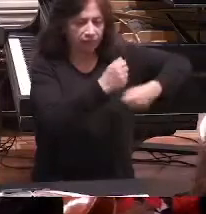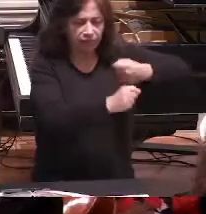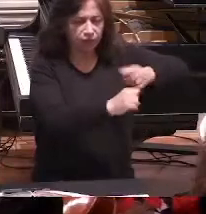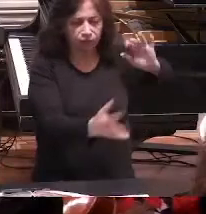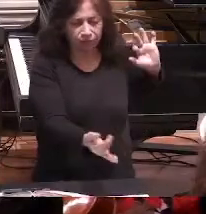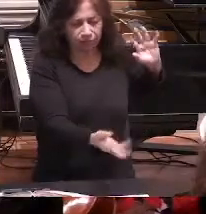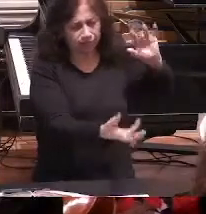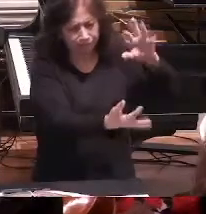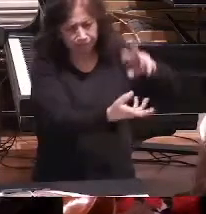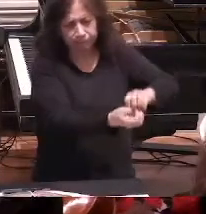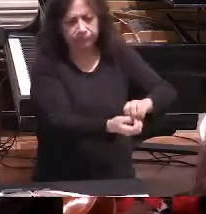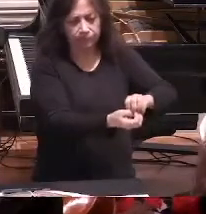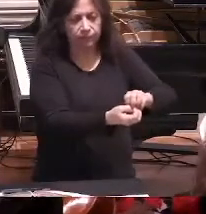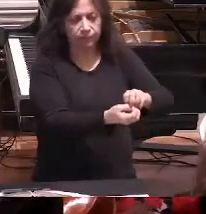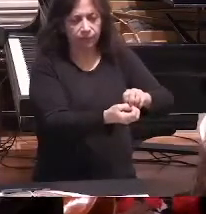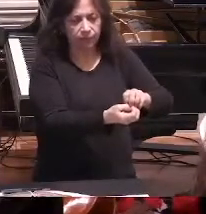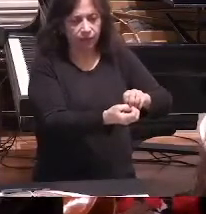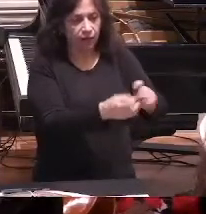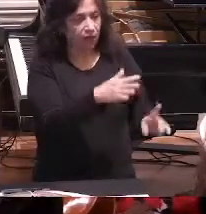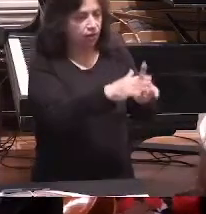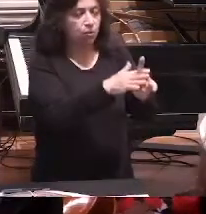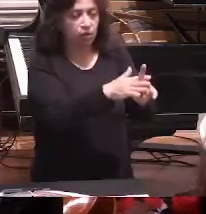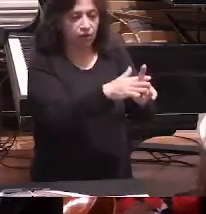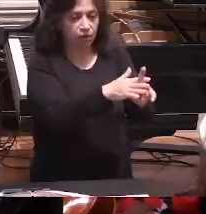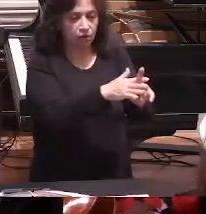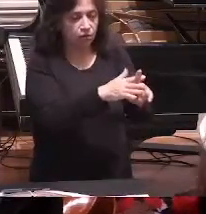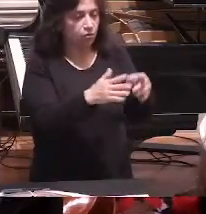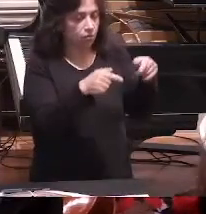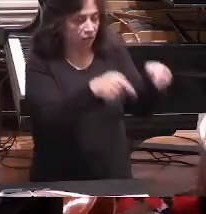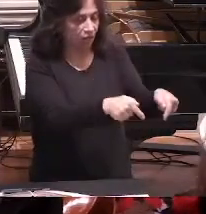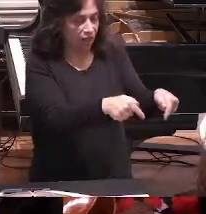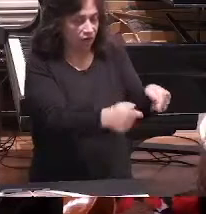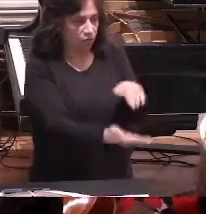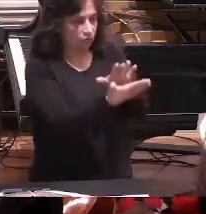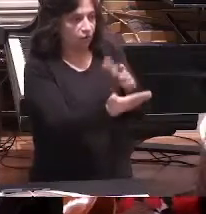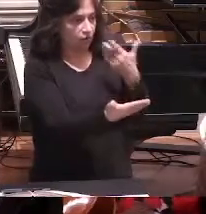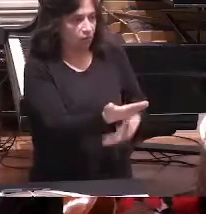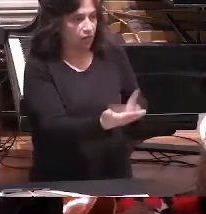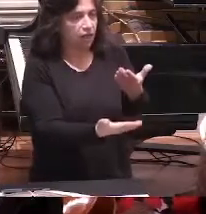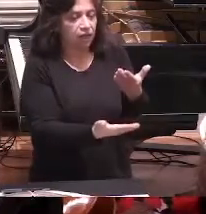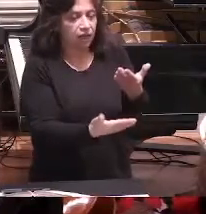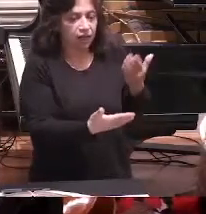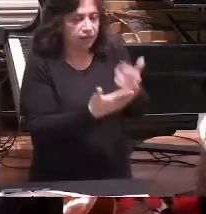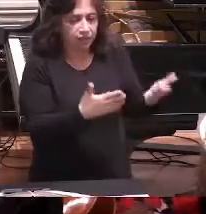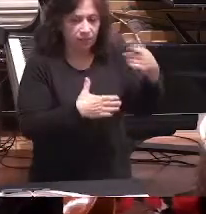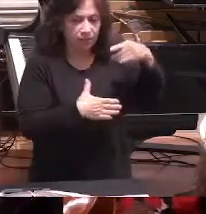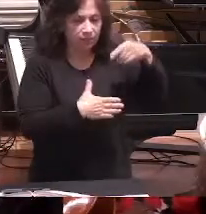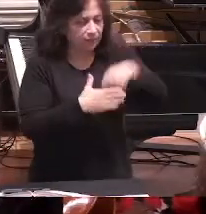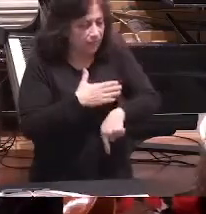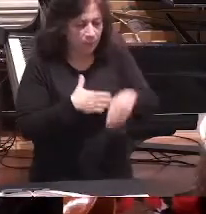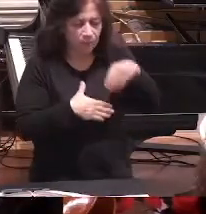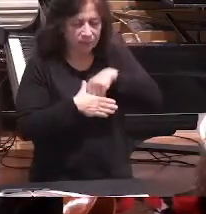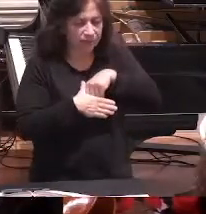years. And they were there, right there, and something deep inside of